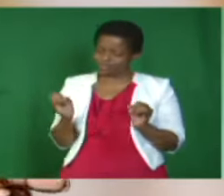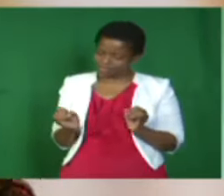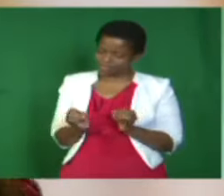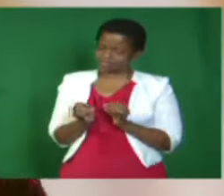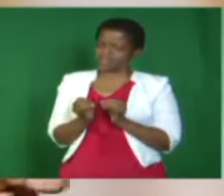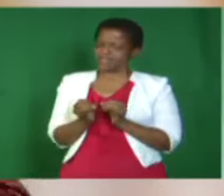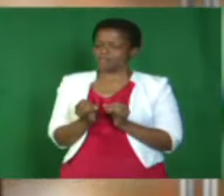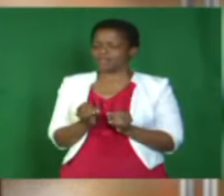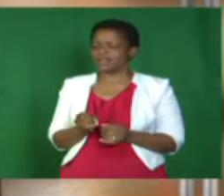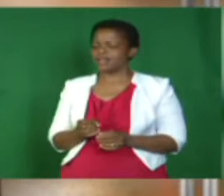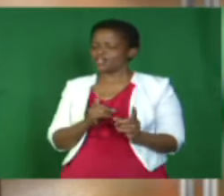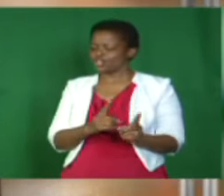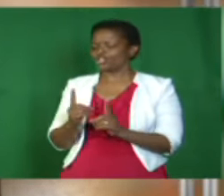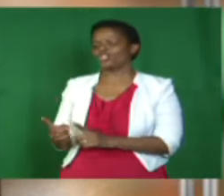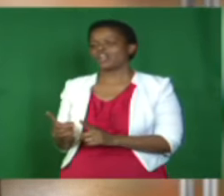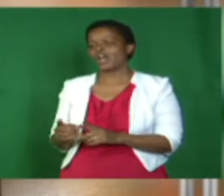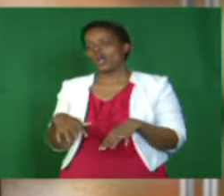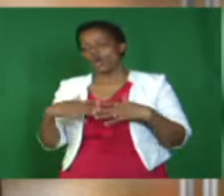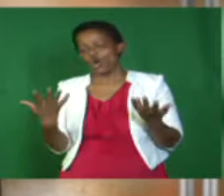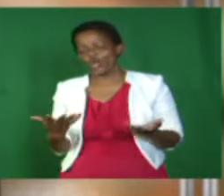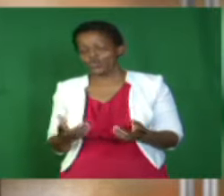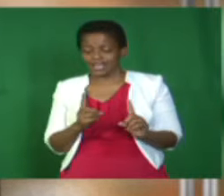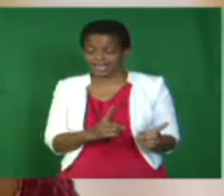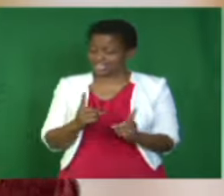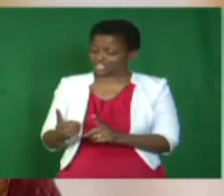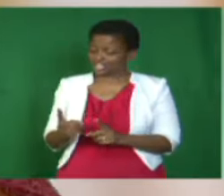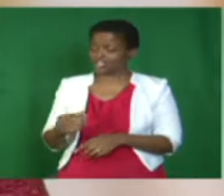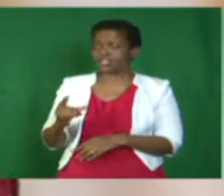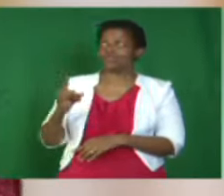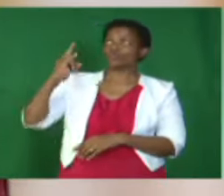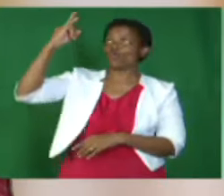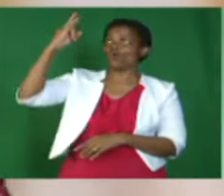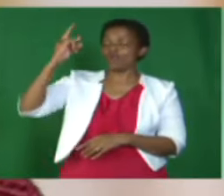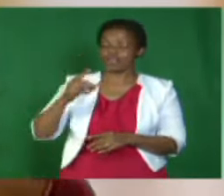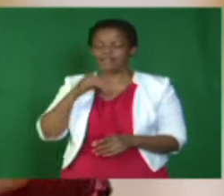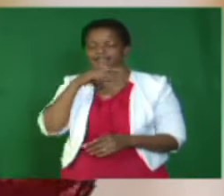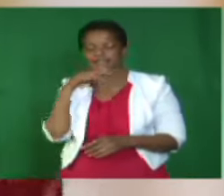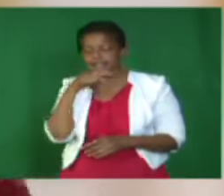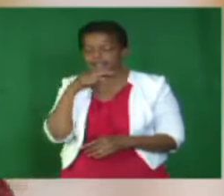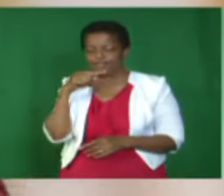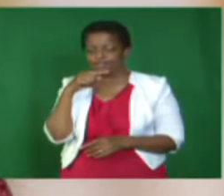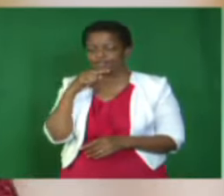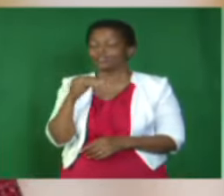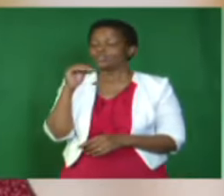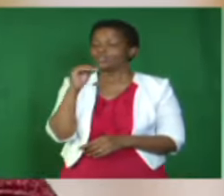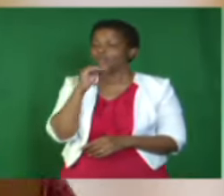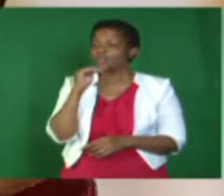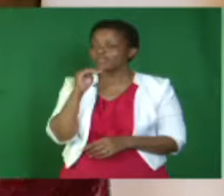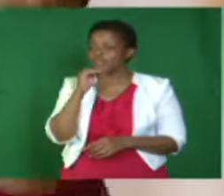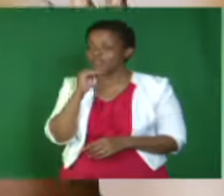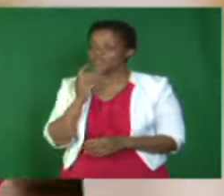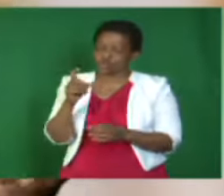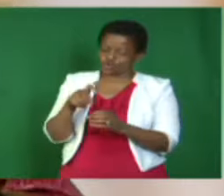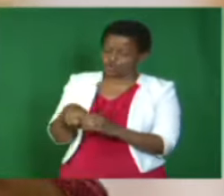say that Miss P is taller than Lerato. So in using those conjunctions, it allows you to show that I